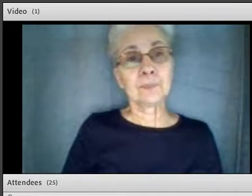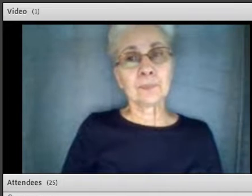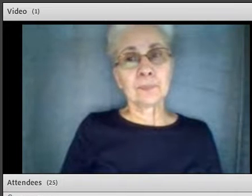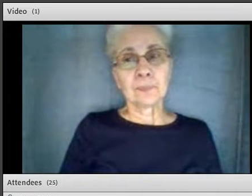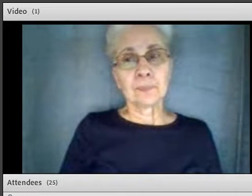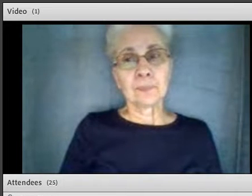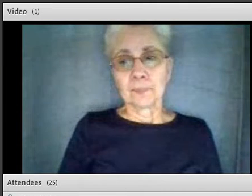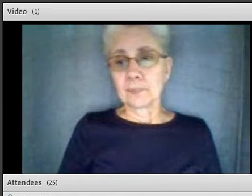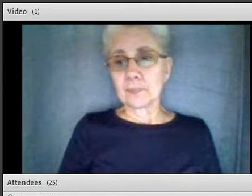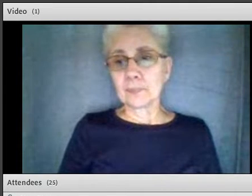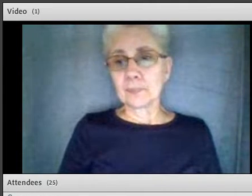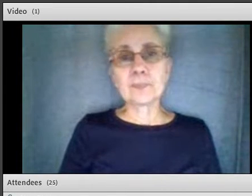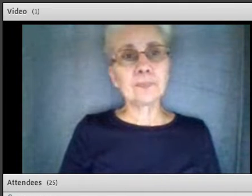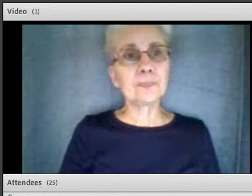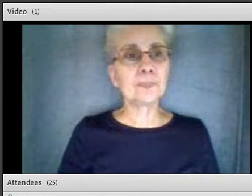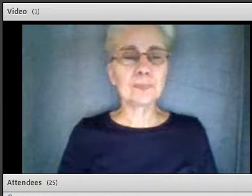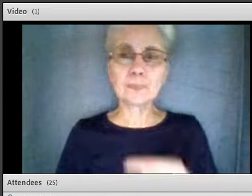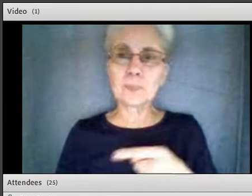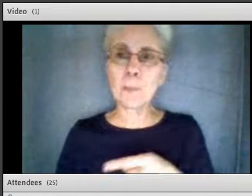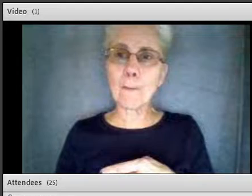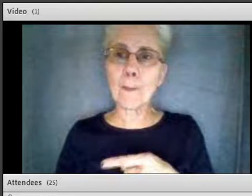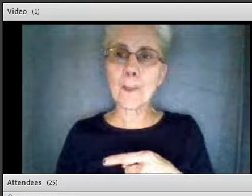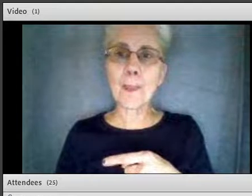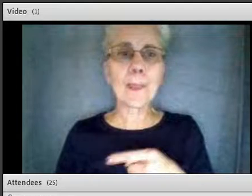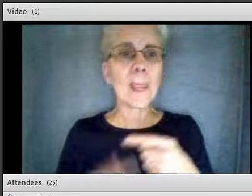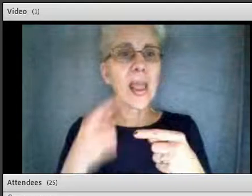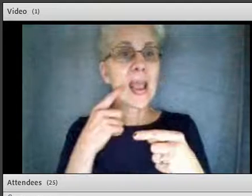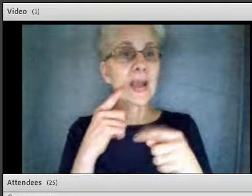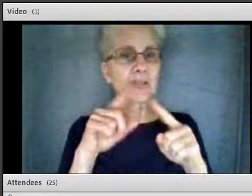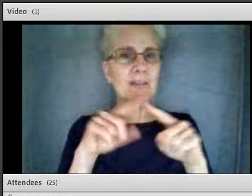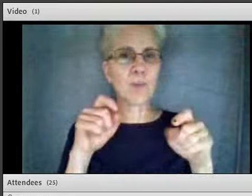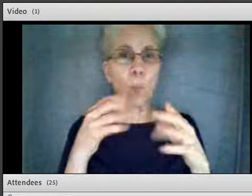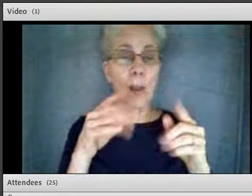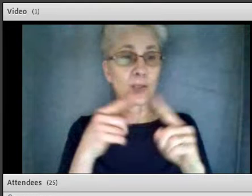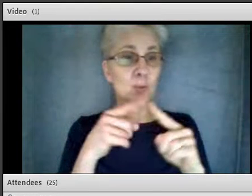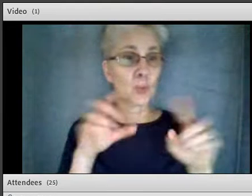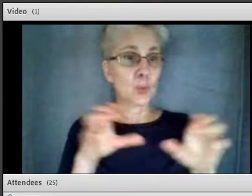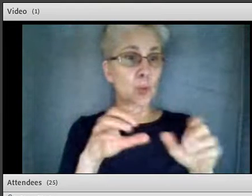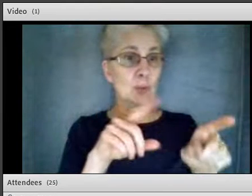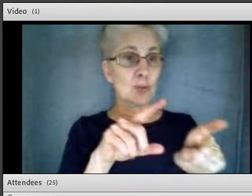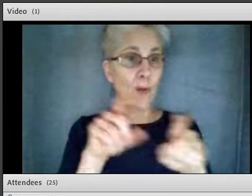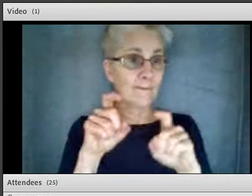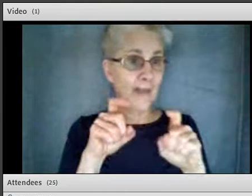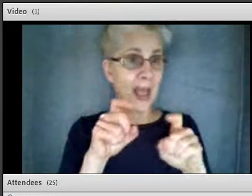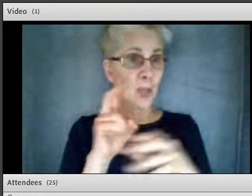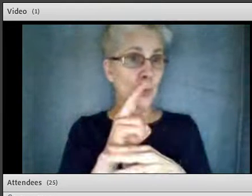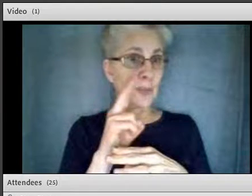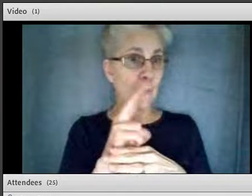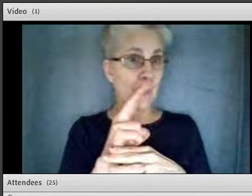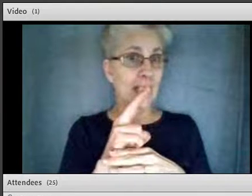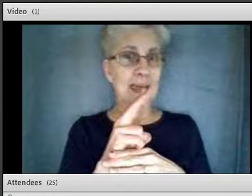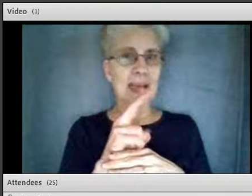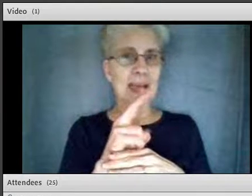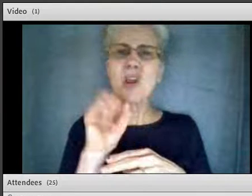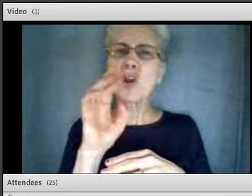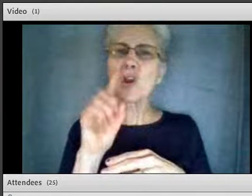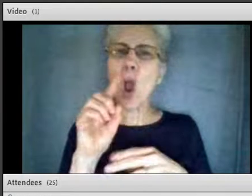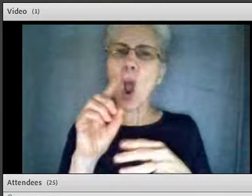So here's a bunch of different ways to do survey usability. Card sorting helps your users sort out your